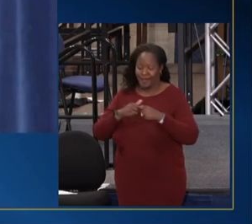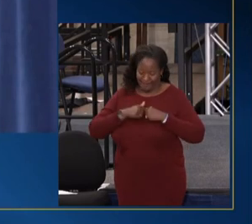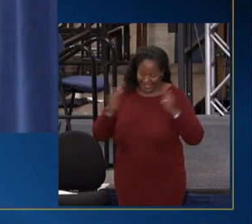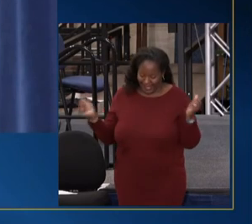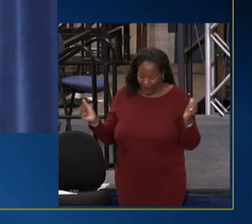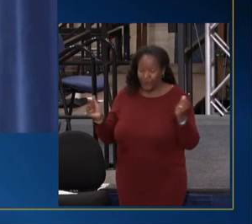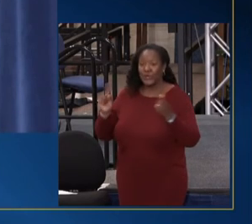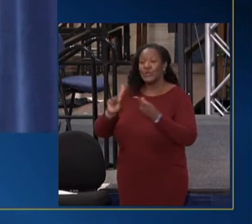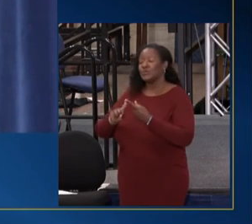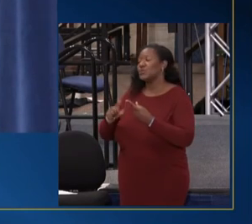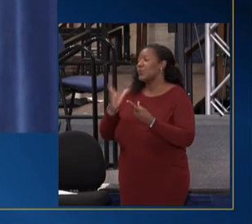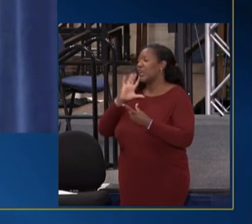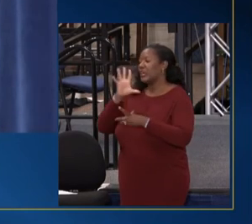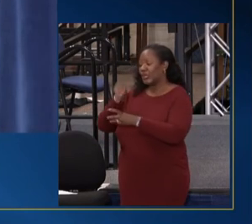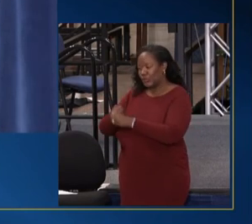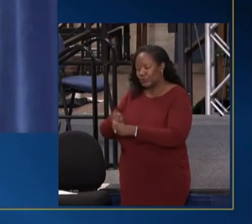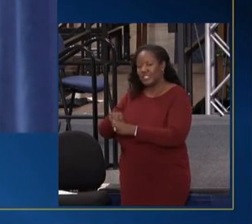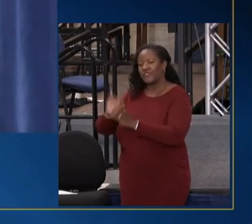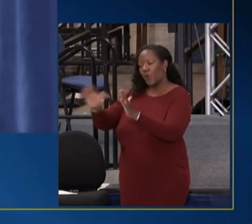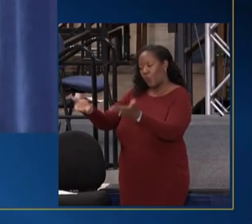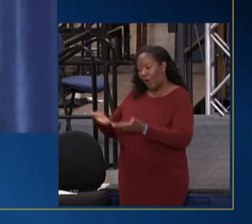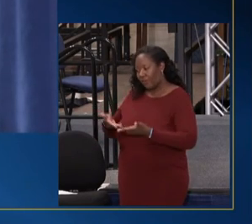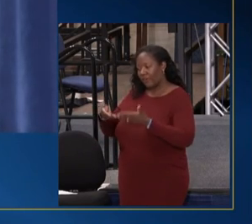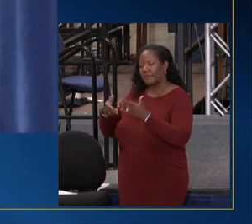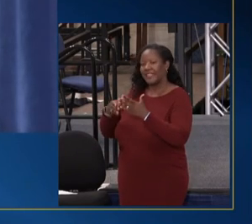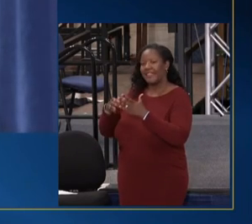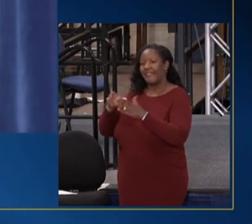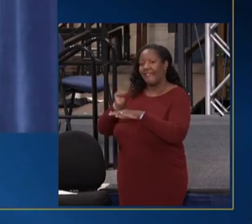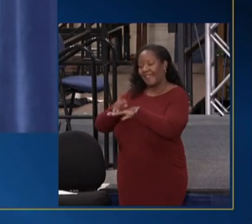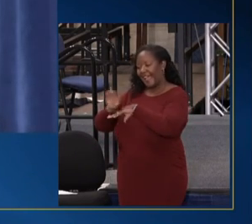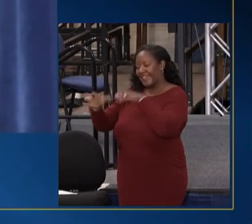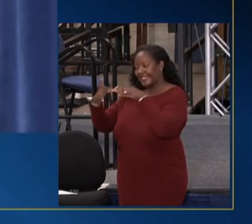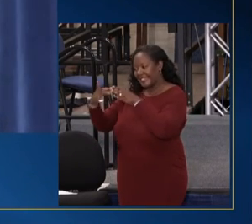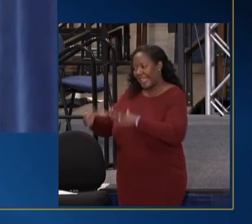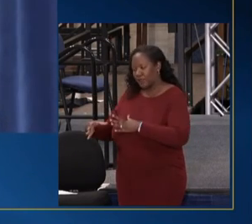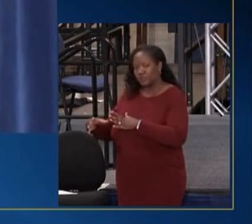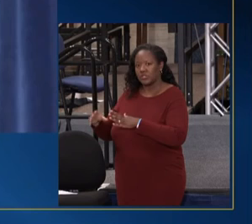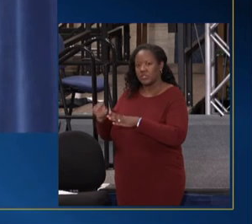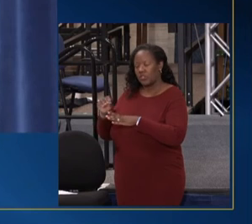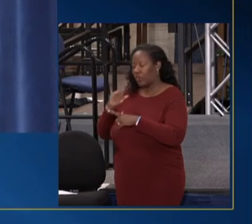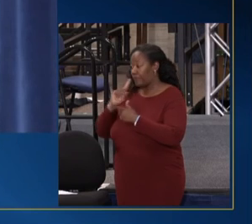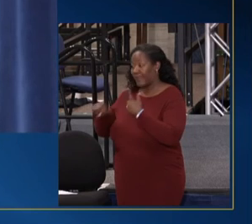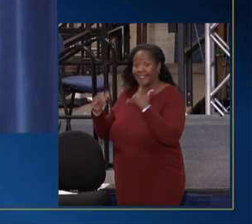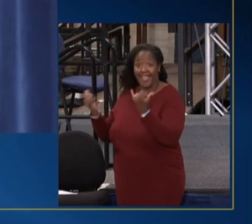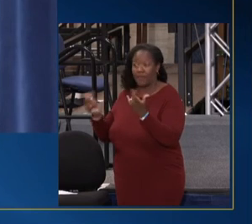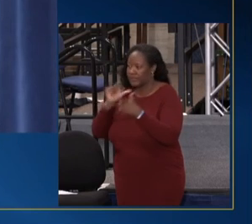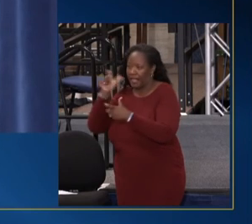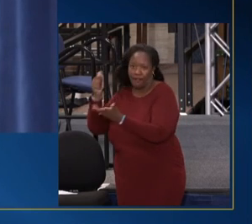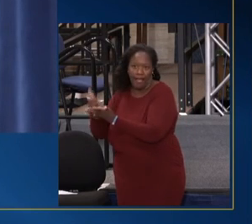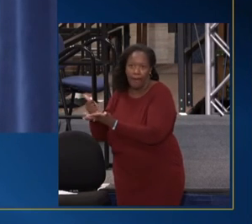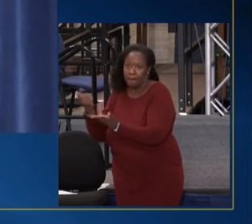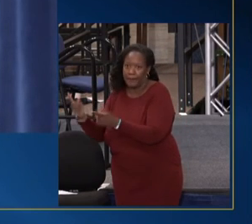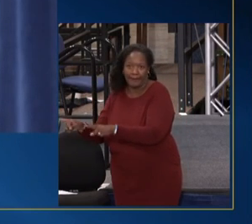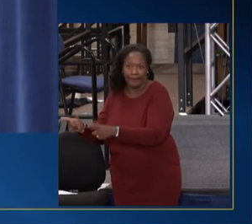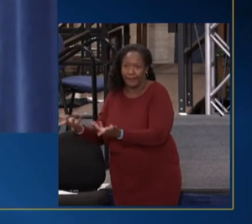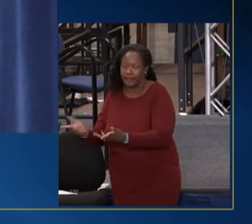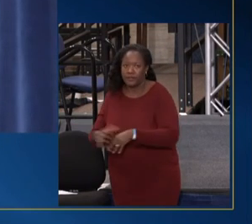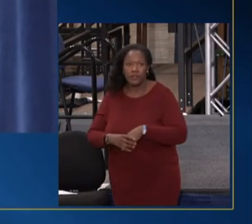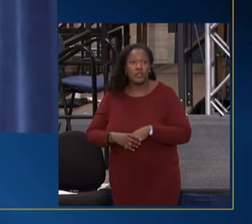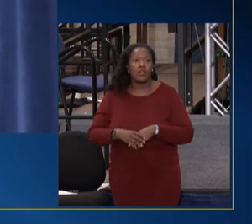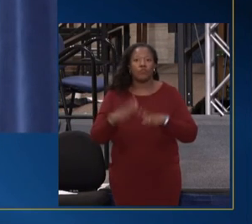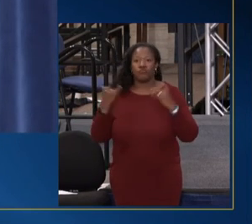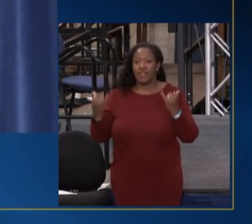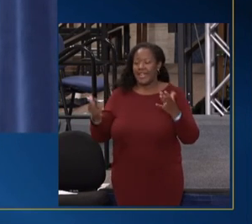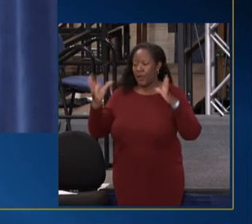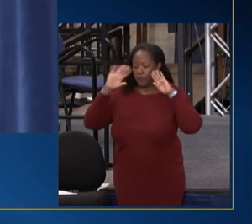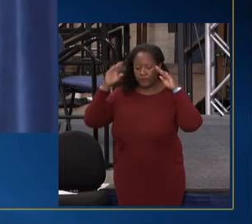and in the state of Florida, that is not happening. As a matter of fact, we've been focused a lot on the plight